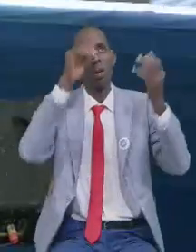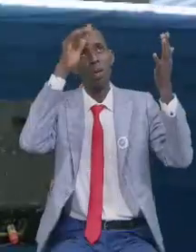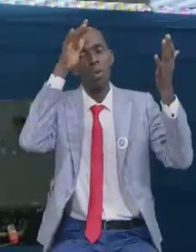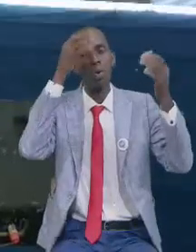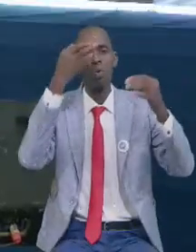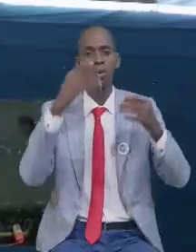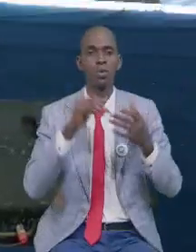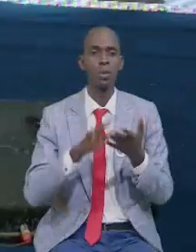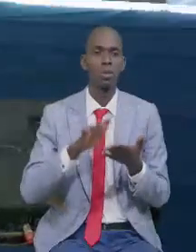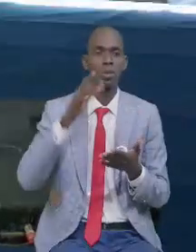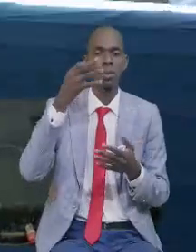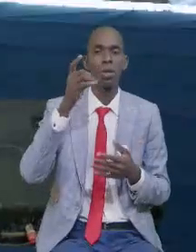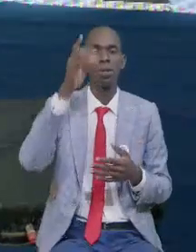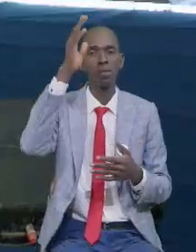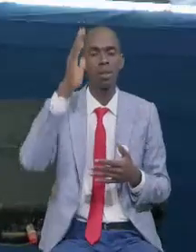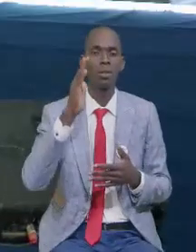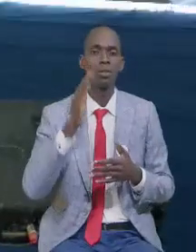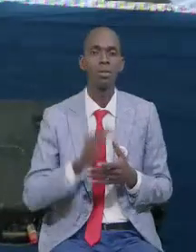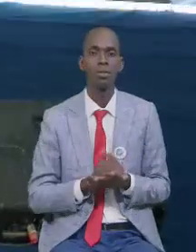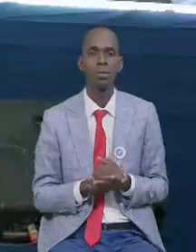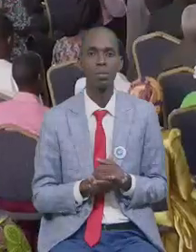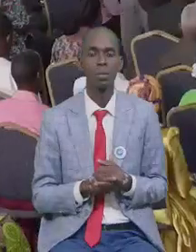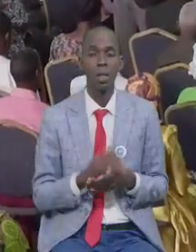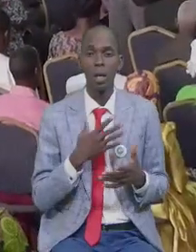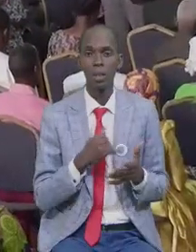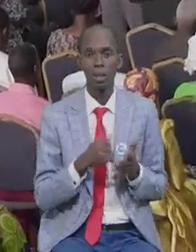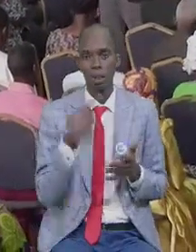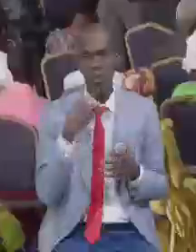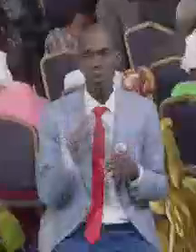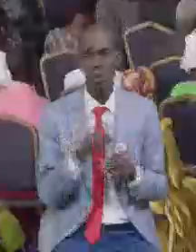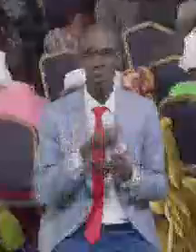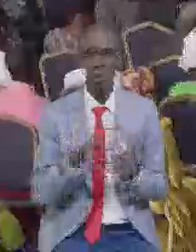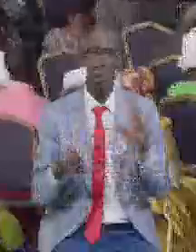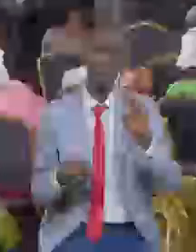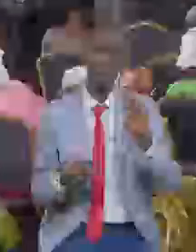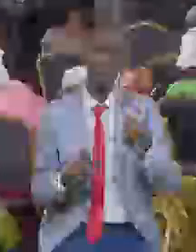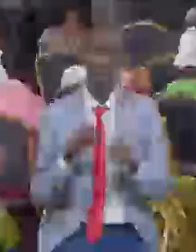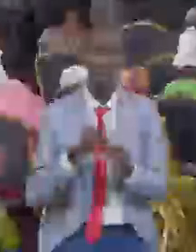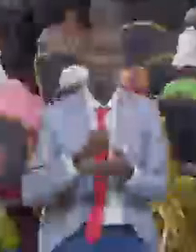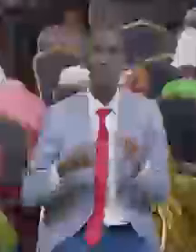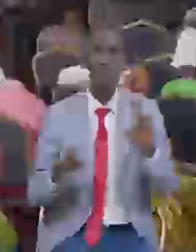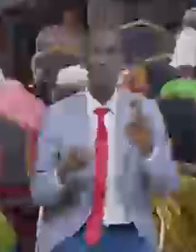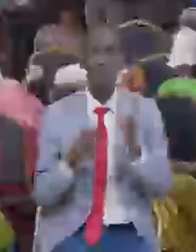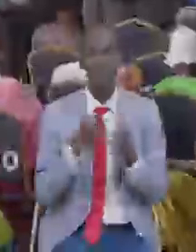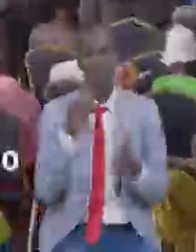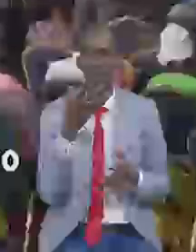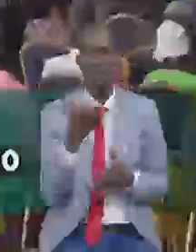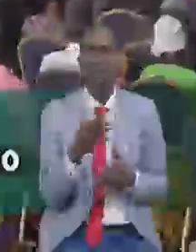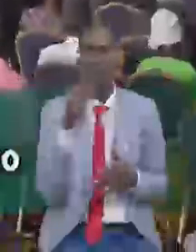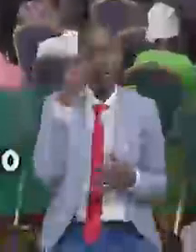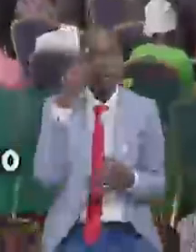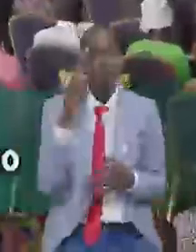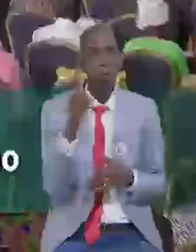glory of God. And it tells us in verse 17. Verse 17 says, for